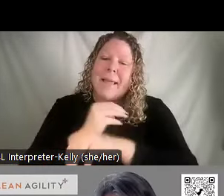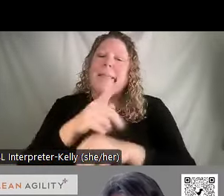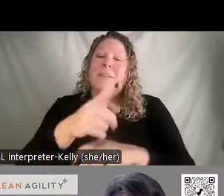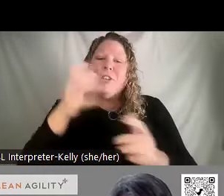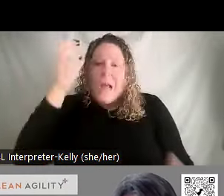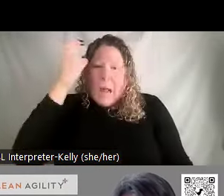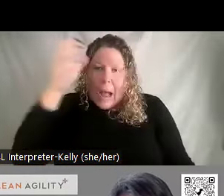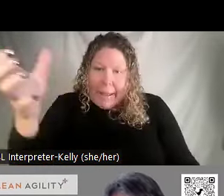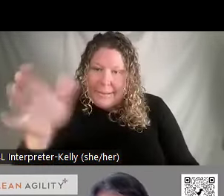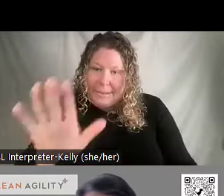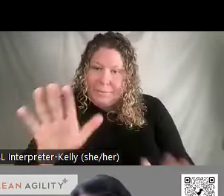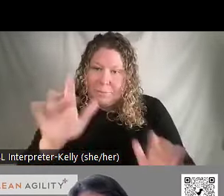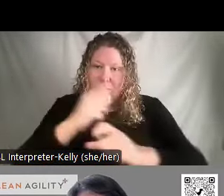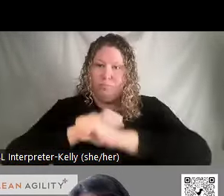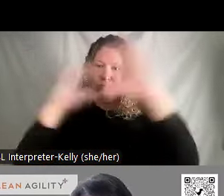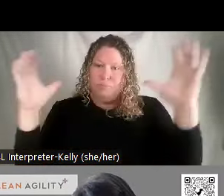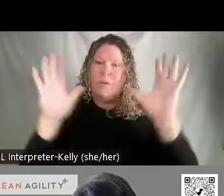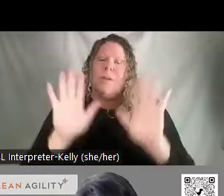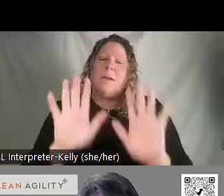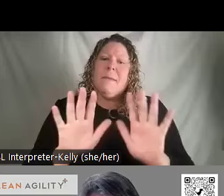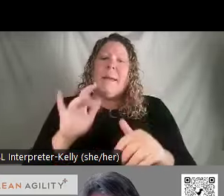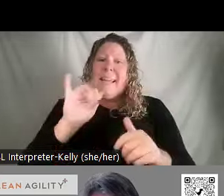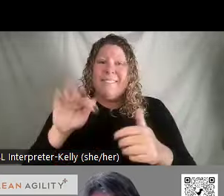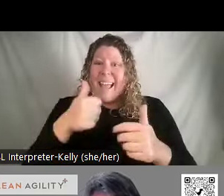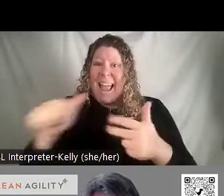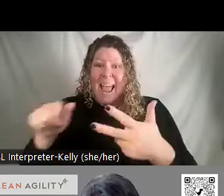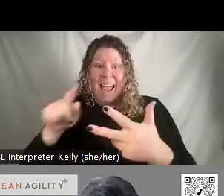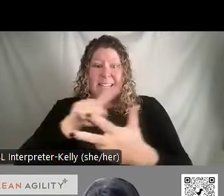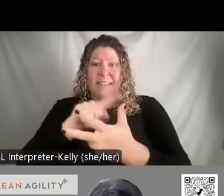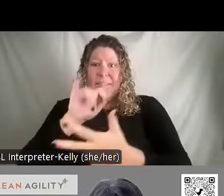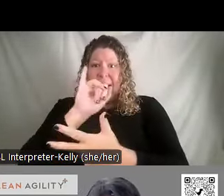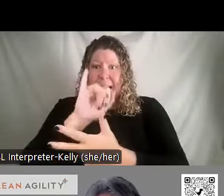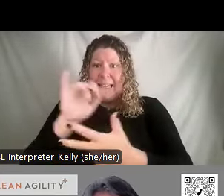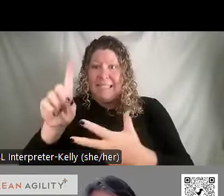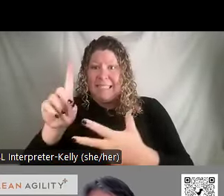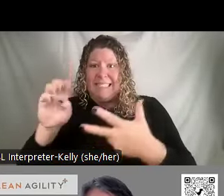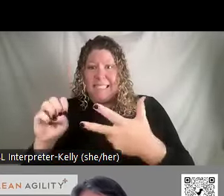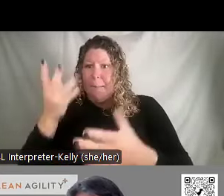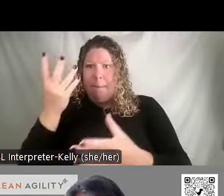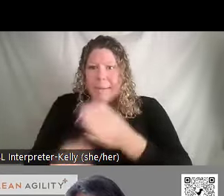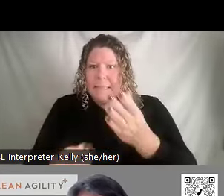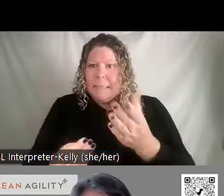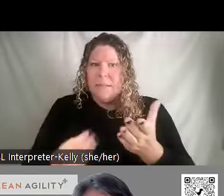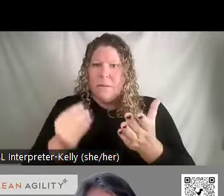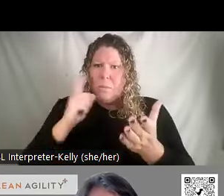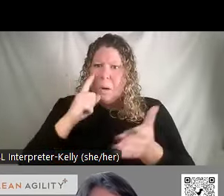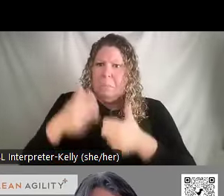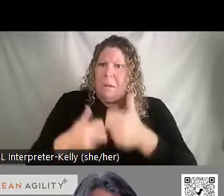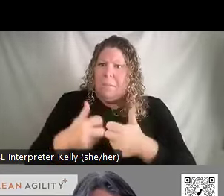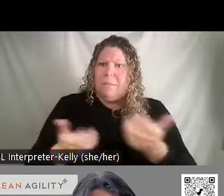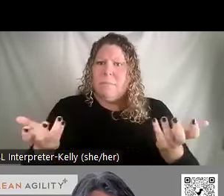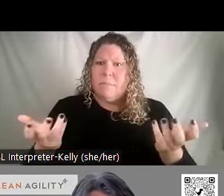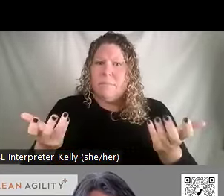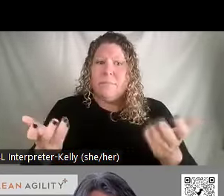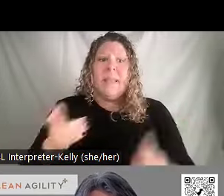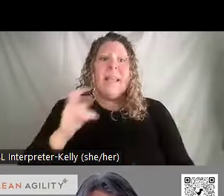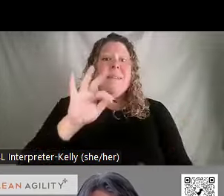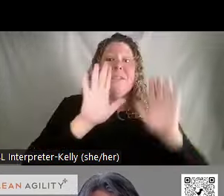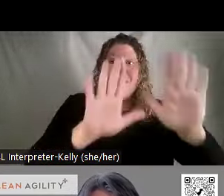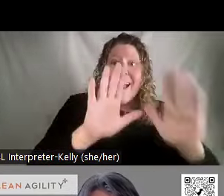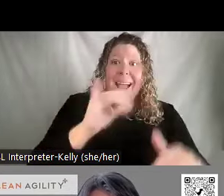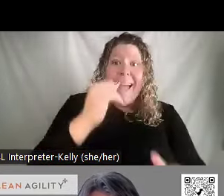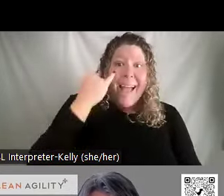these concepts together. But if any one of these three is missing, you're going to get into trouble. Let's take a look at a great idea with great